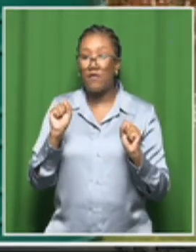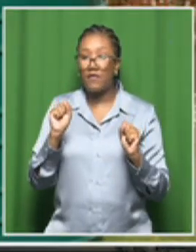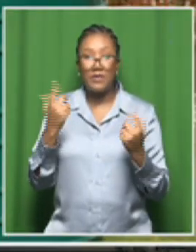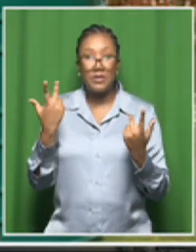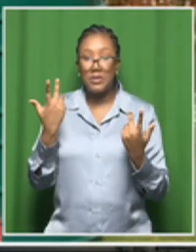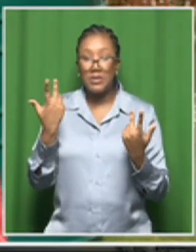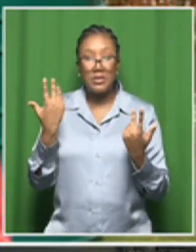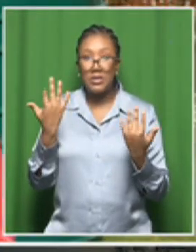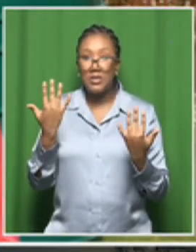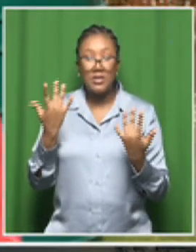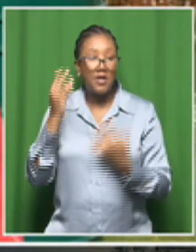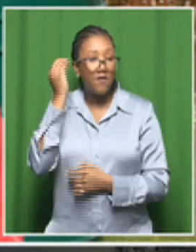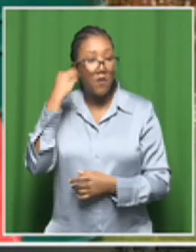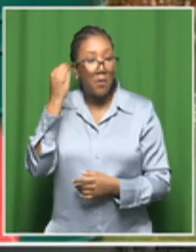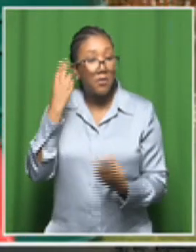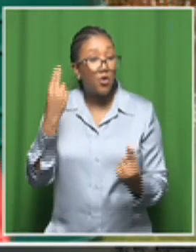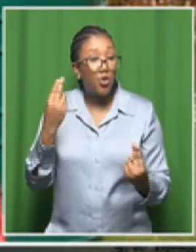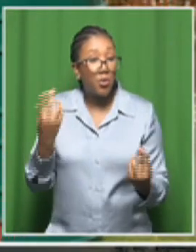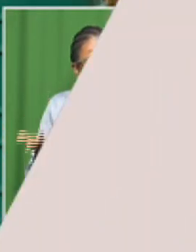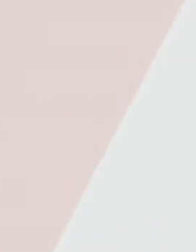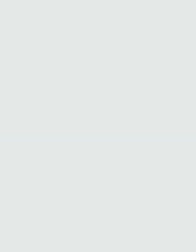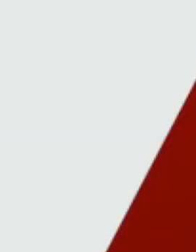stage?